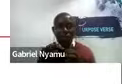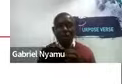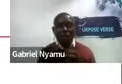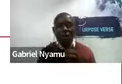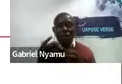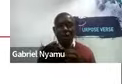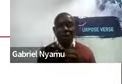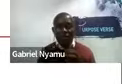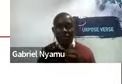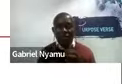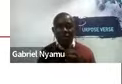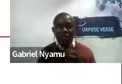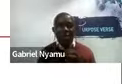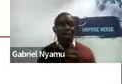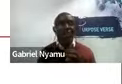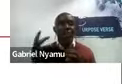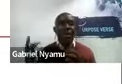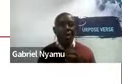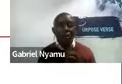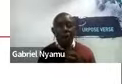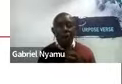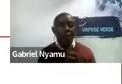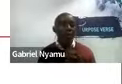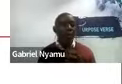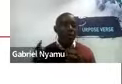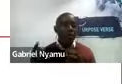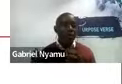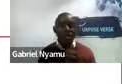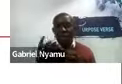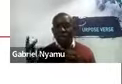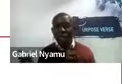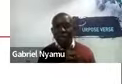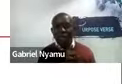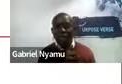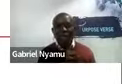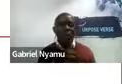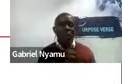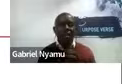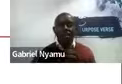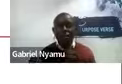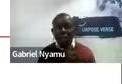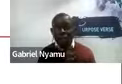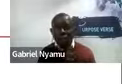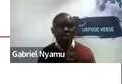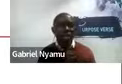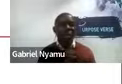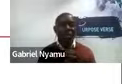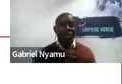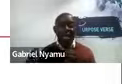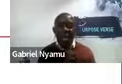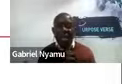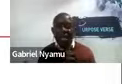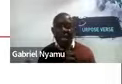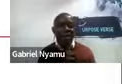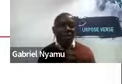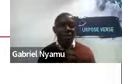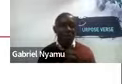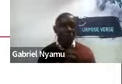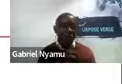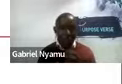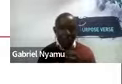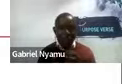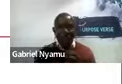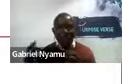a concept around ourselves. Sometimes we label our purpose for things that we achieve, the work that we do, titles we earn,